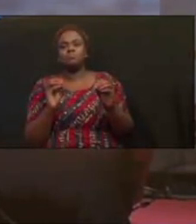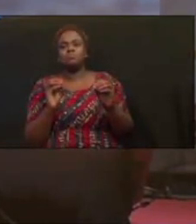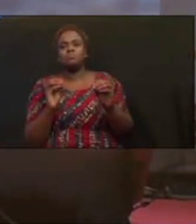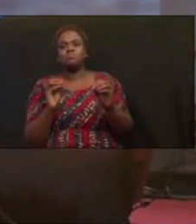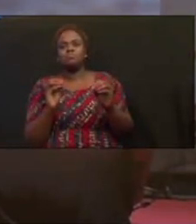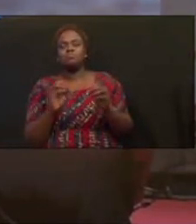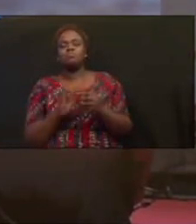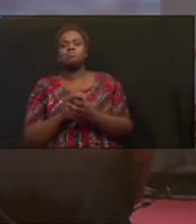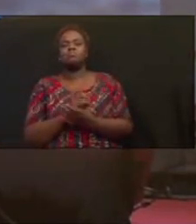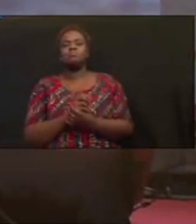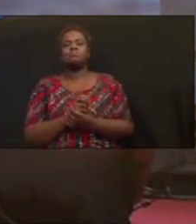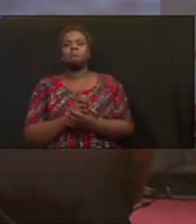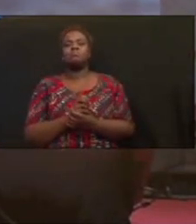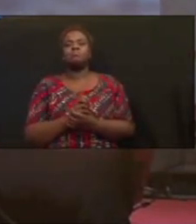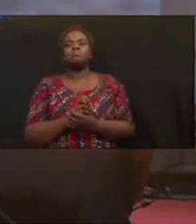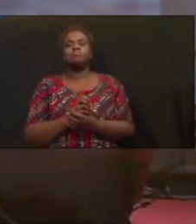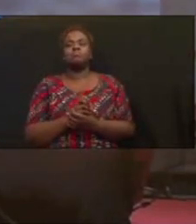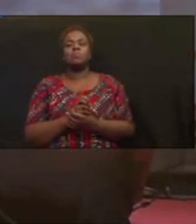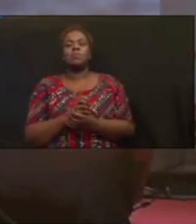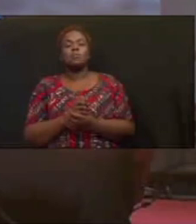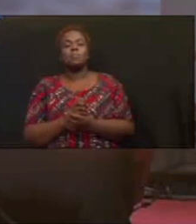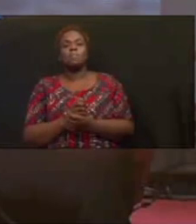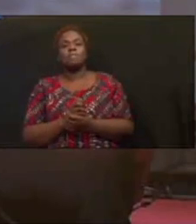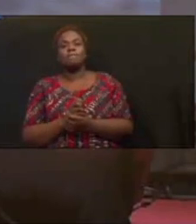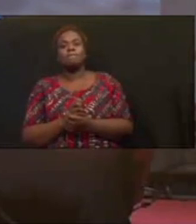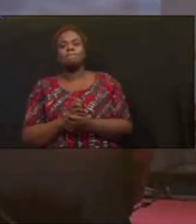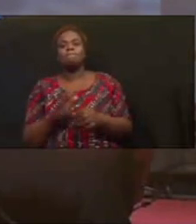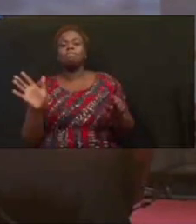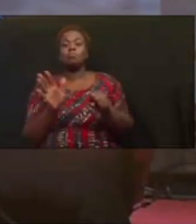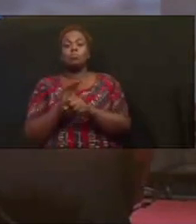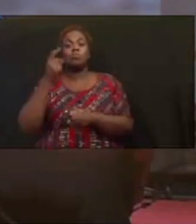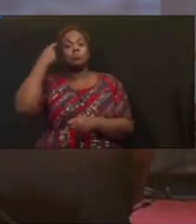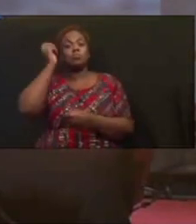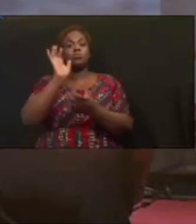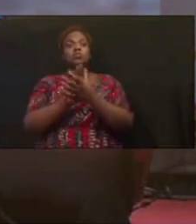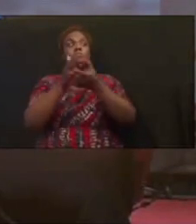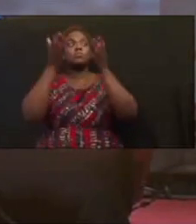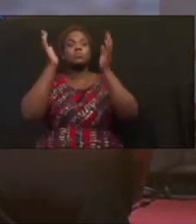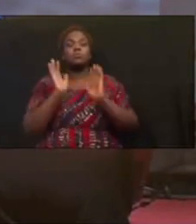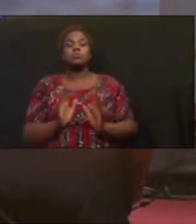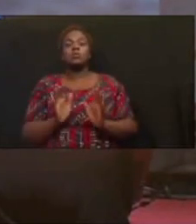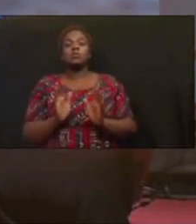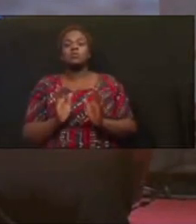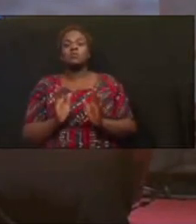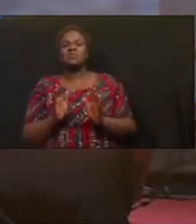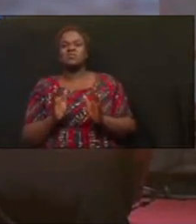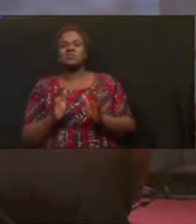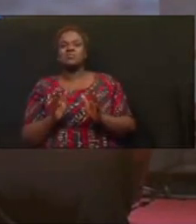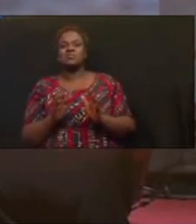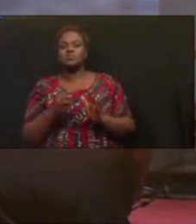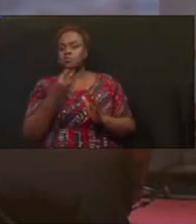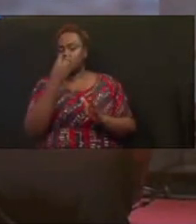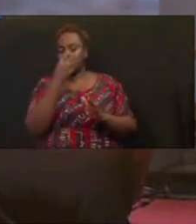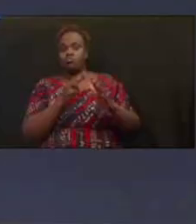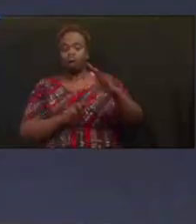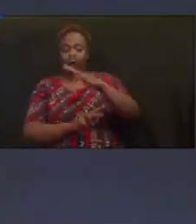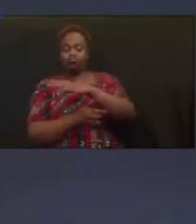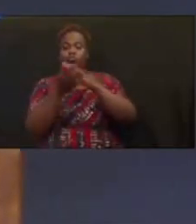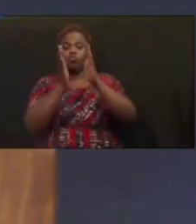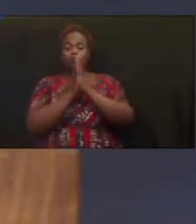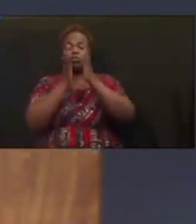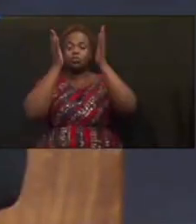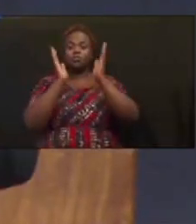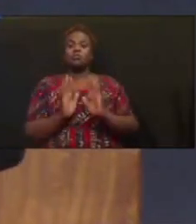is a second and a third group. So most believers have stopped as intercessors. No, there is a second